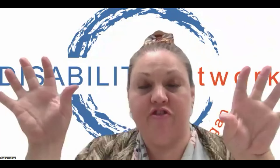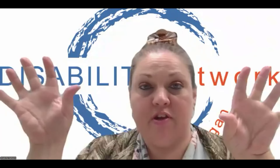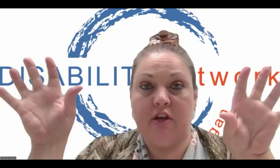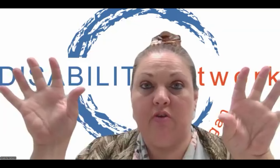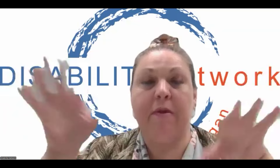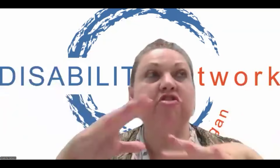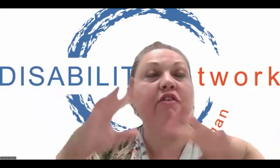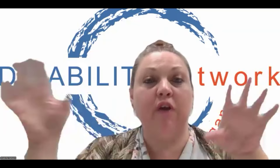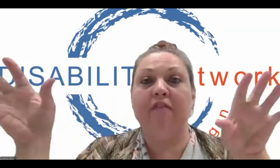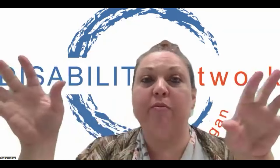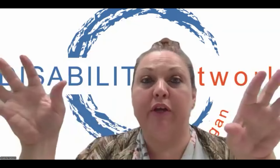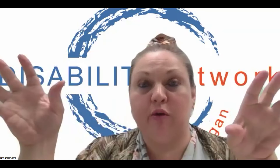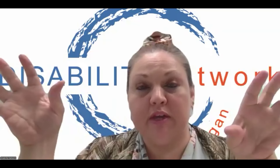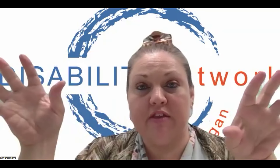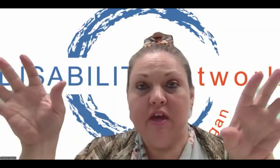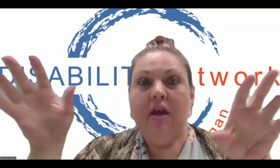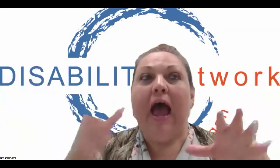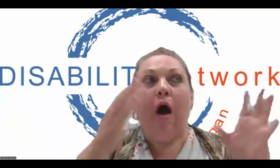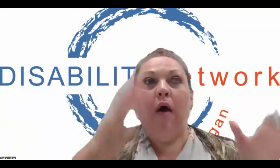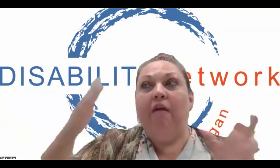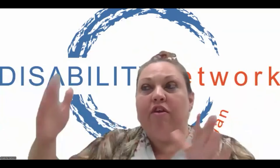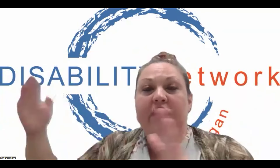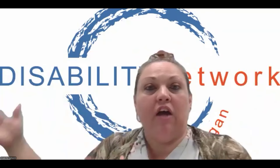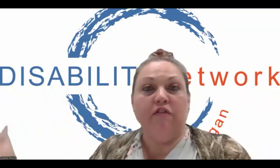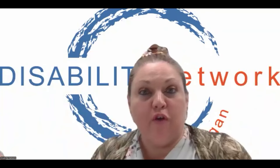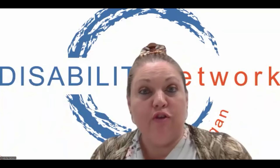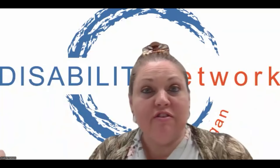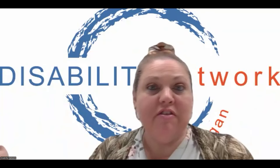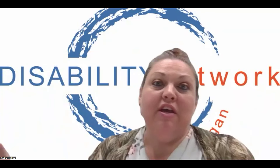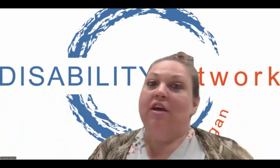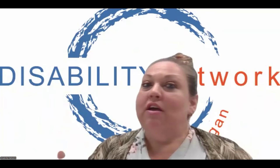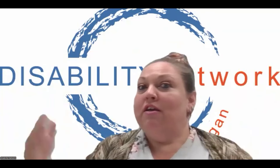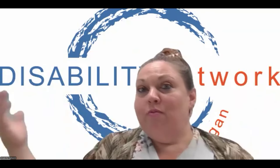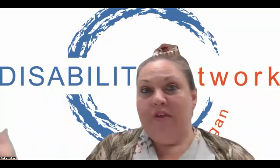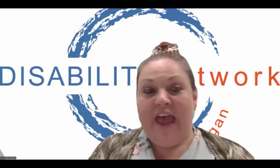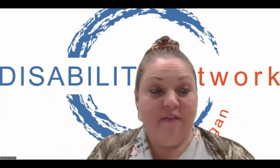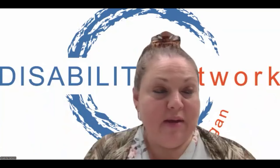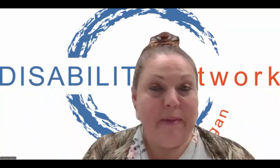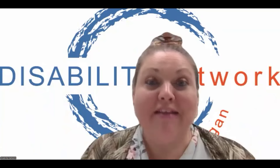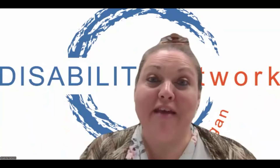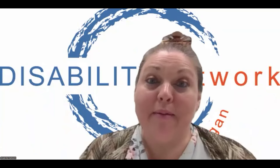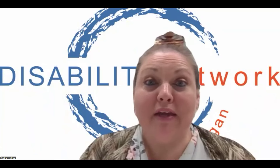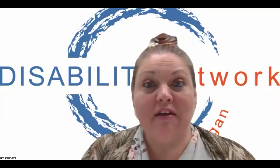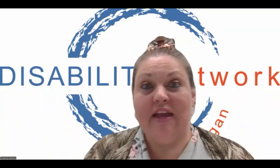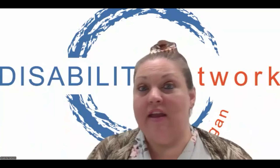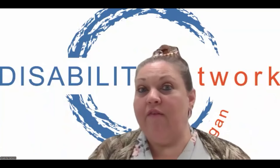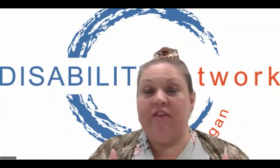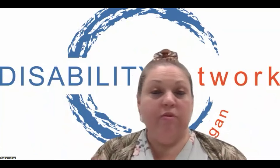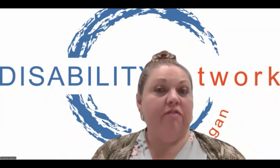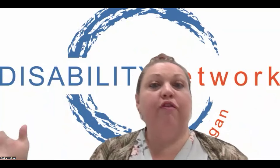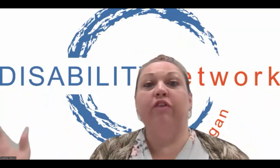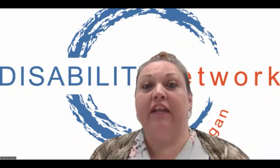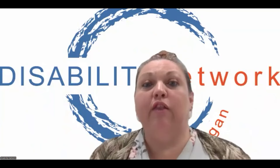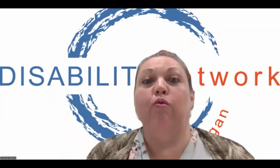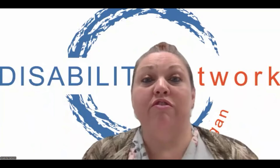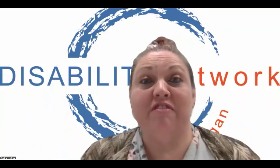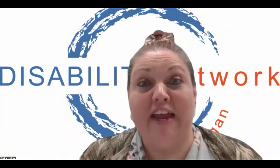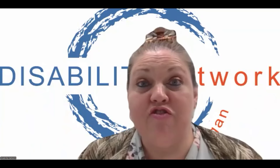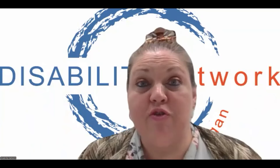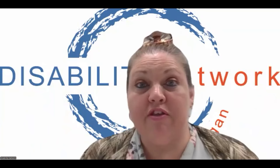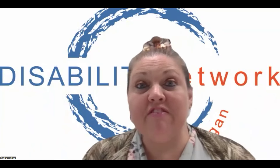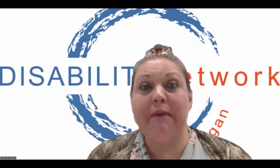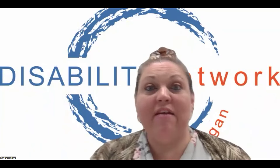brand new pathogen, especially if you're not familiar with how everything unfolds with having a pandemic and everything was unfolding on the